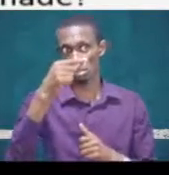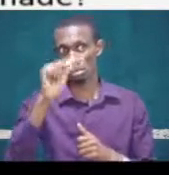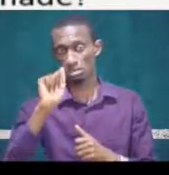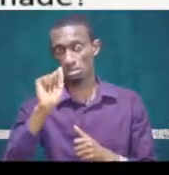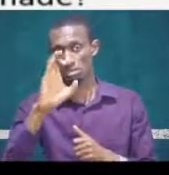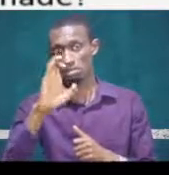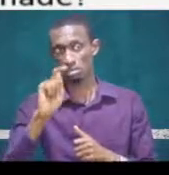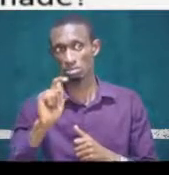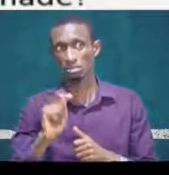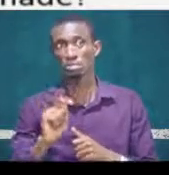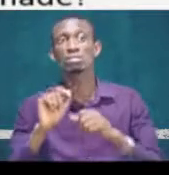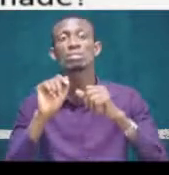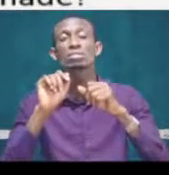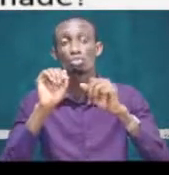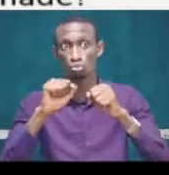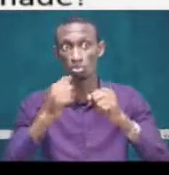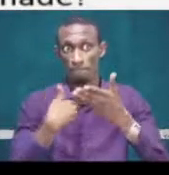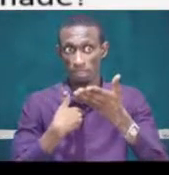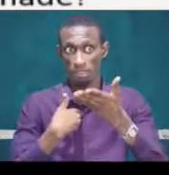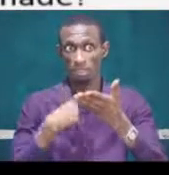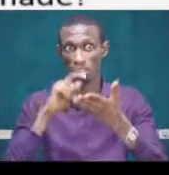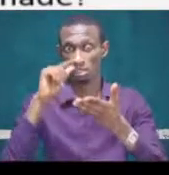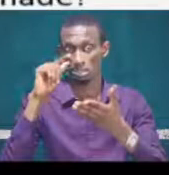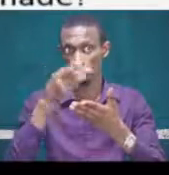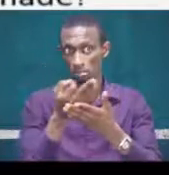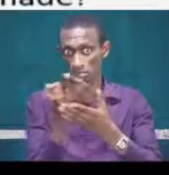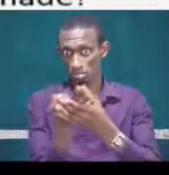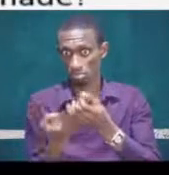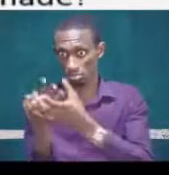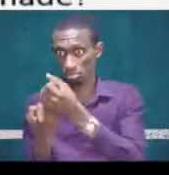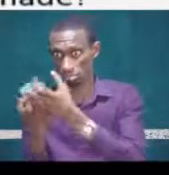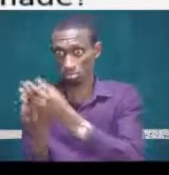TGACT, you can have these 3 provisions. Math.